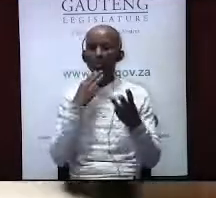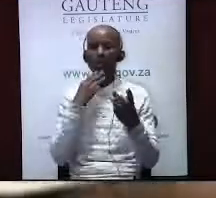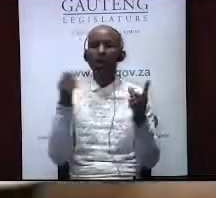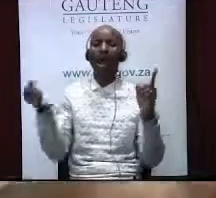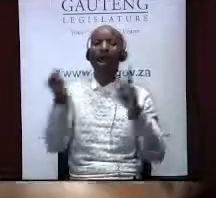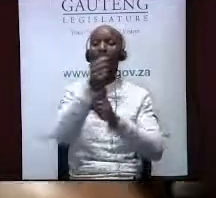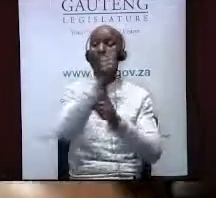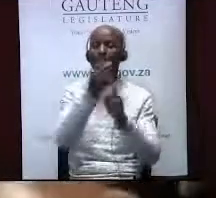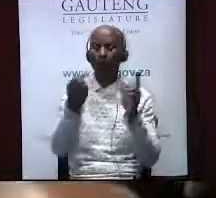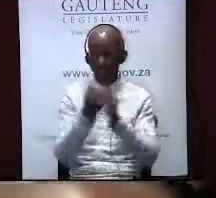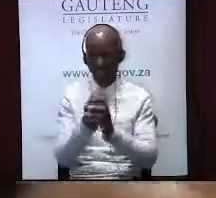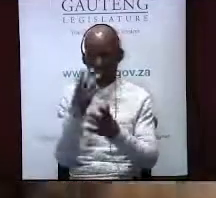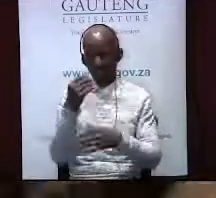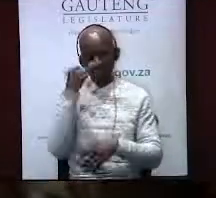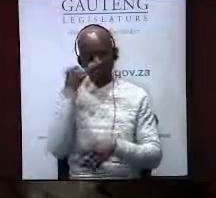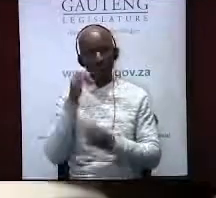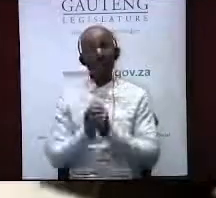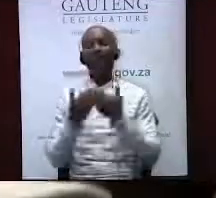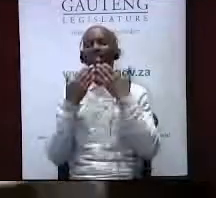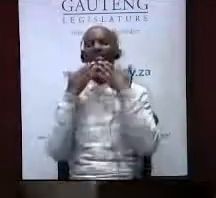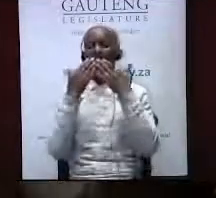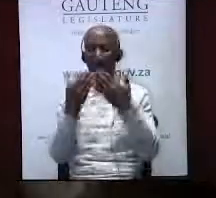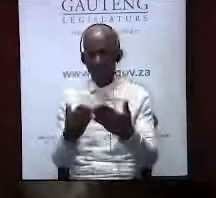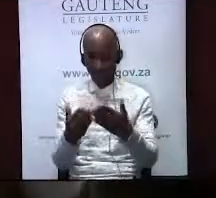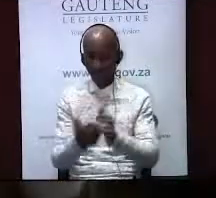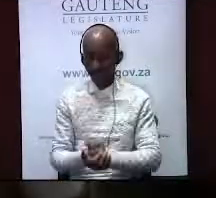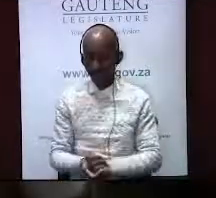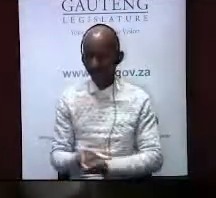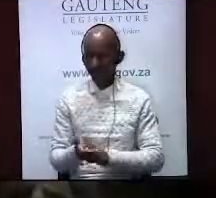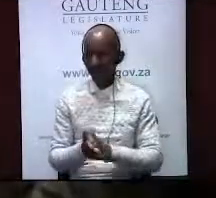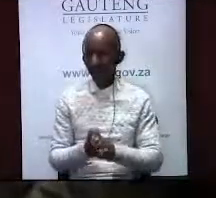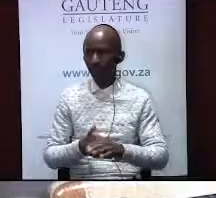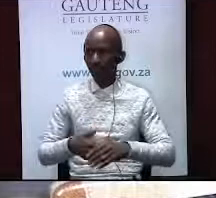crime itself. Thank you very much.